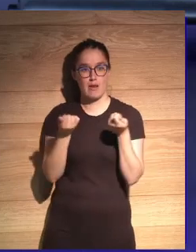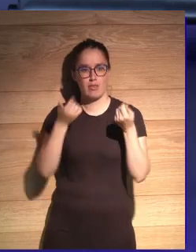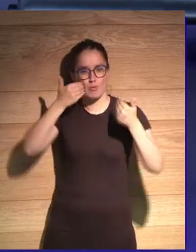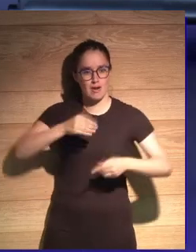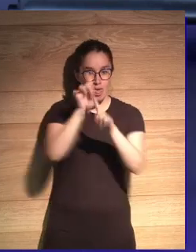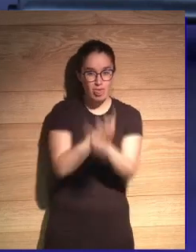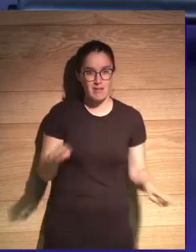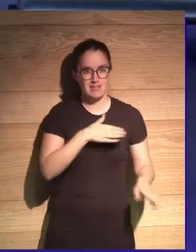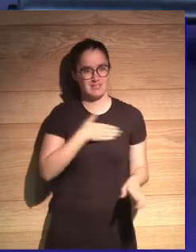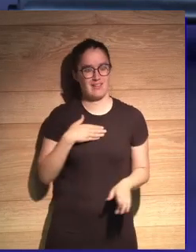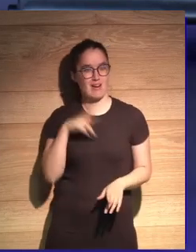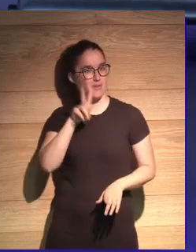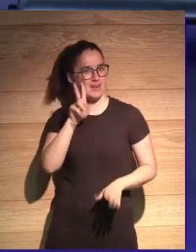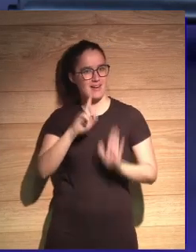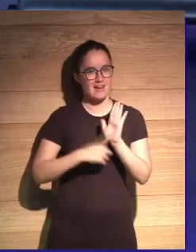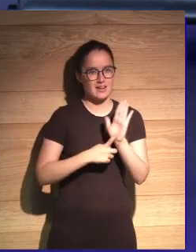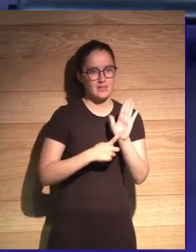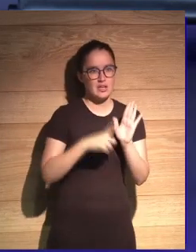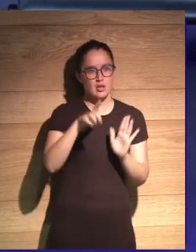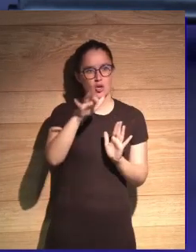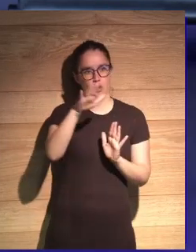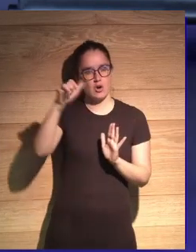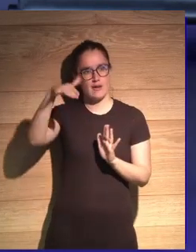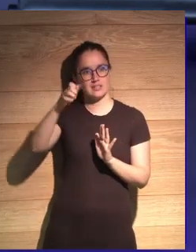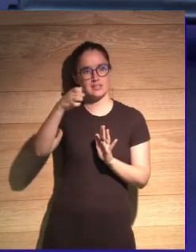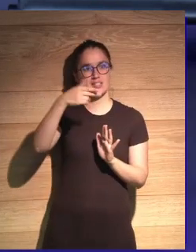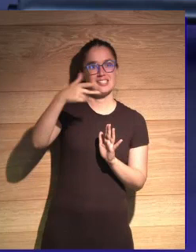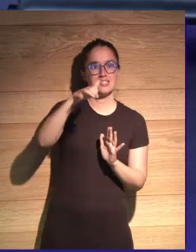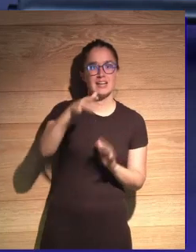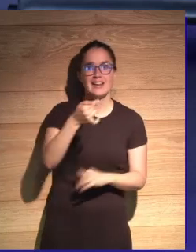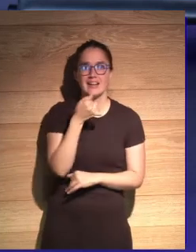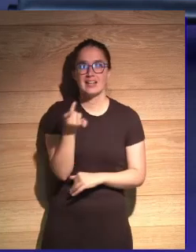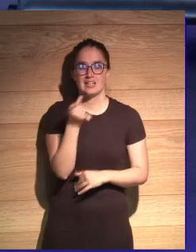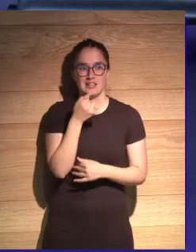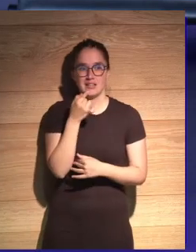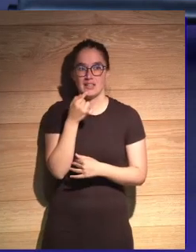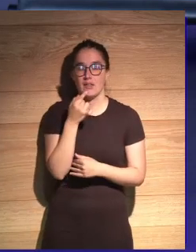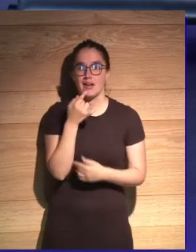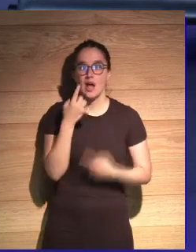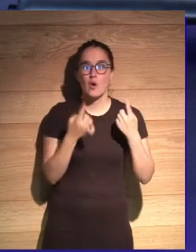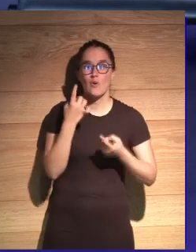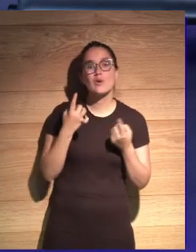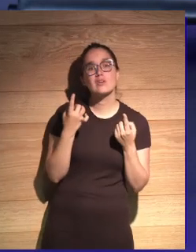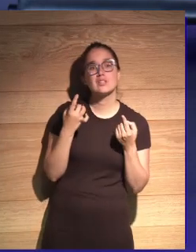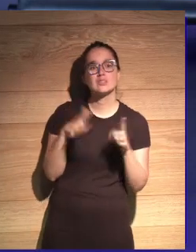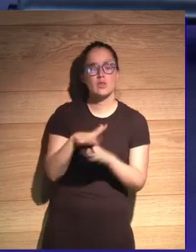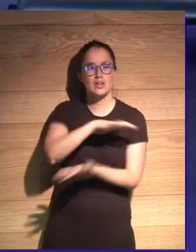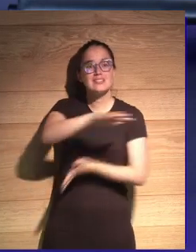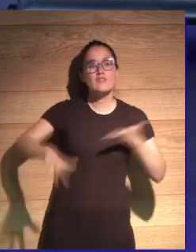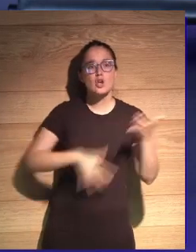this is where we can see what we don't want to see about human nature. Loris Kuller and Shed Olson say